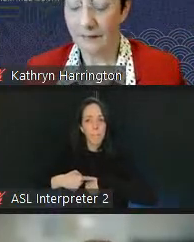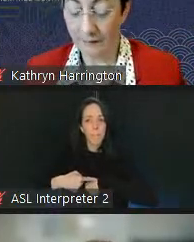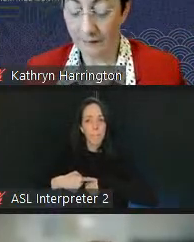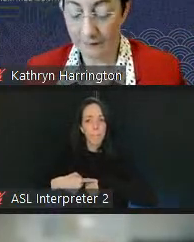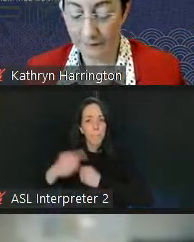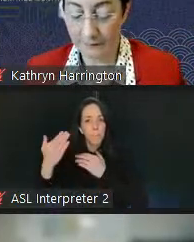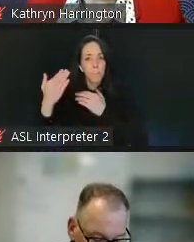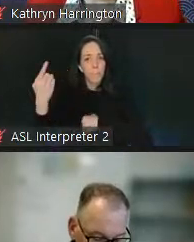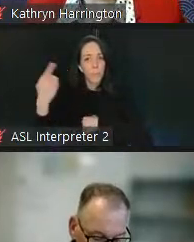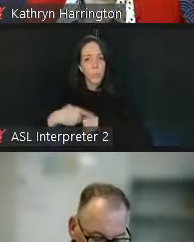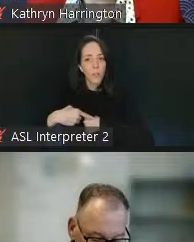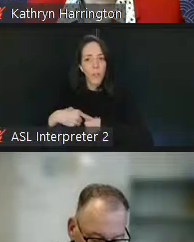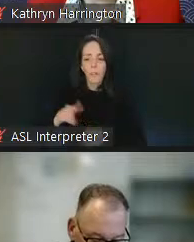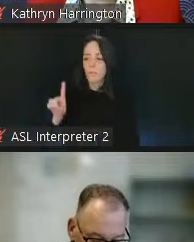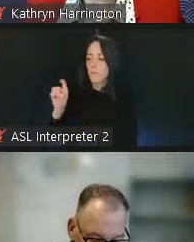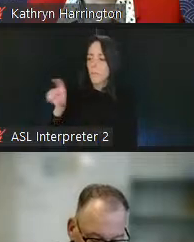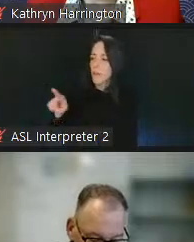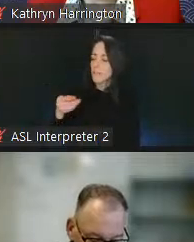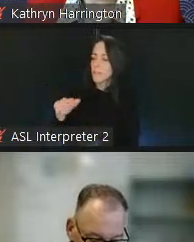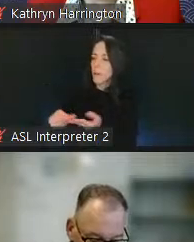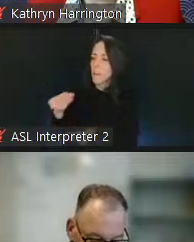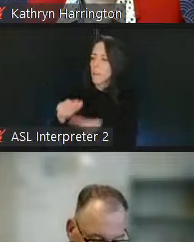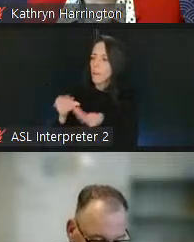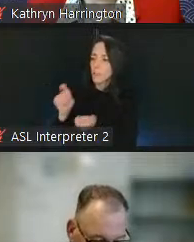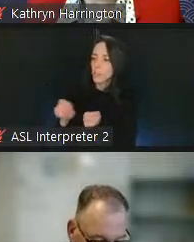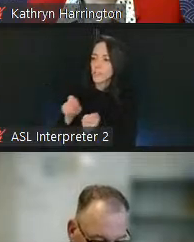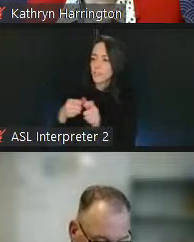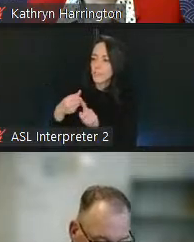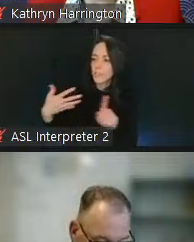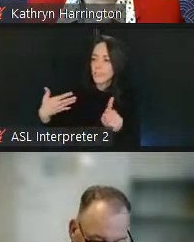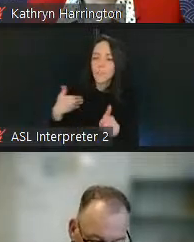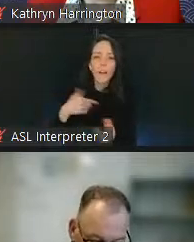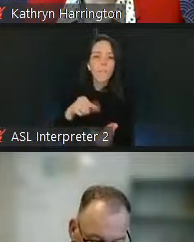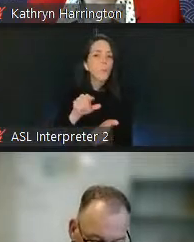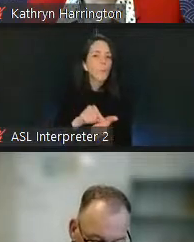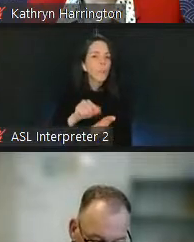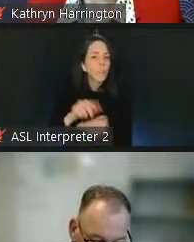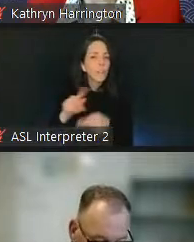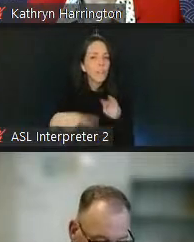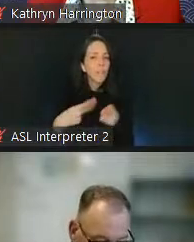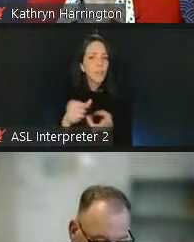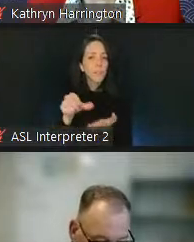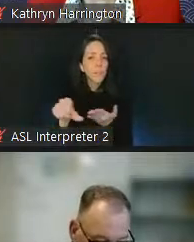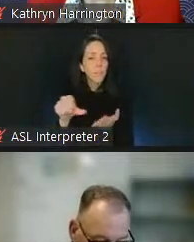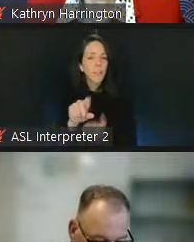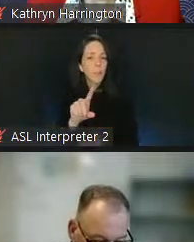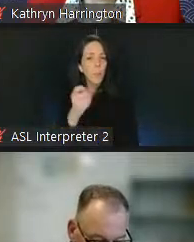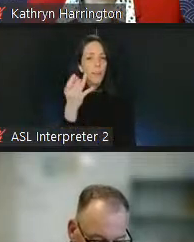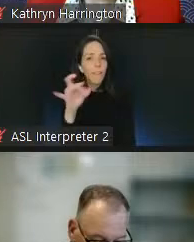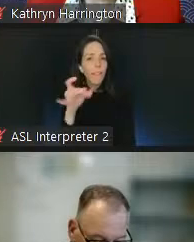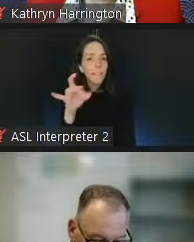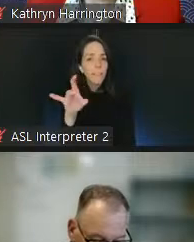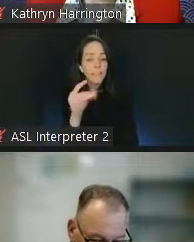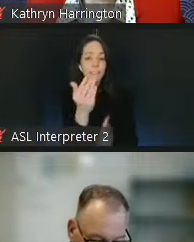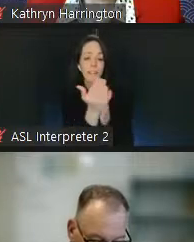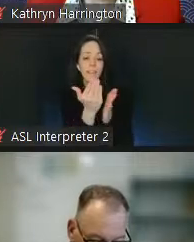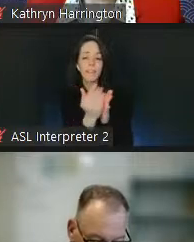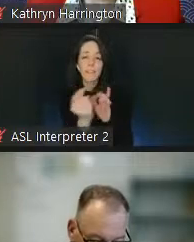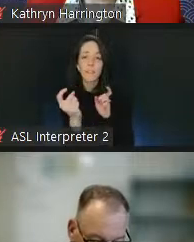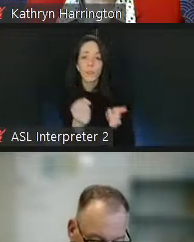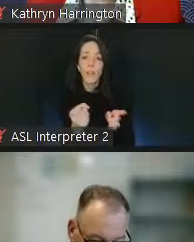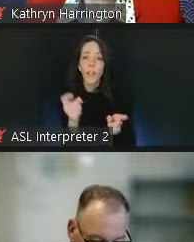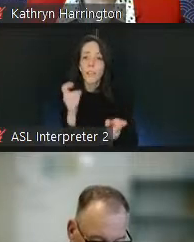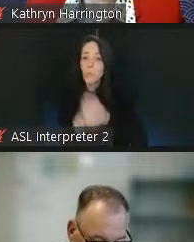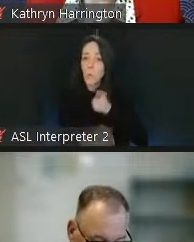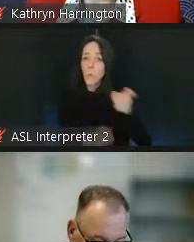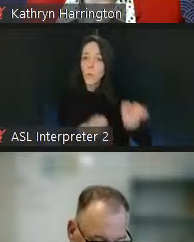So in the budget detail, I got a printed version on page 118. It lists grants and donations. Maybe in the future, we could